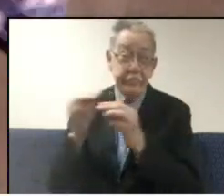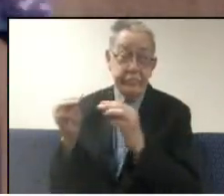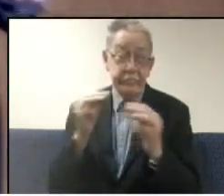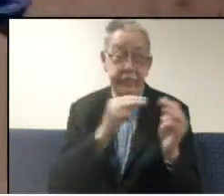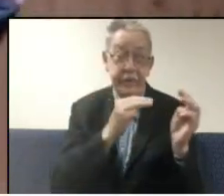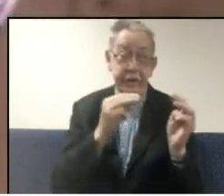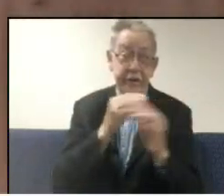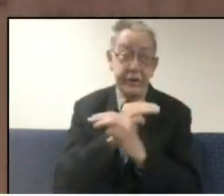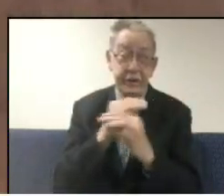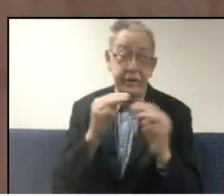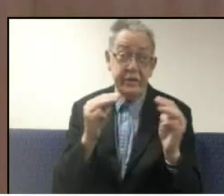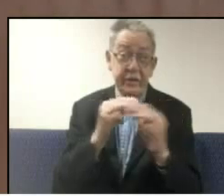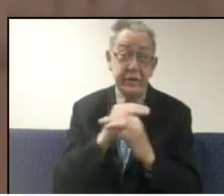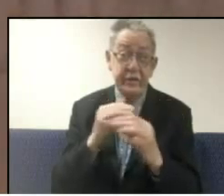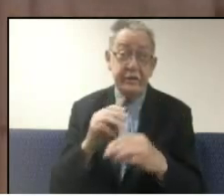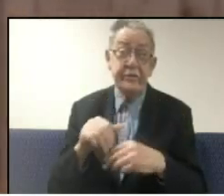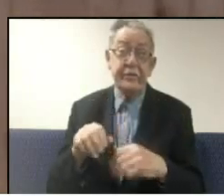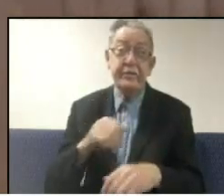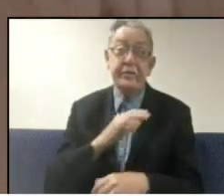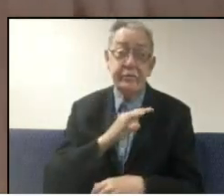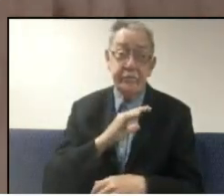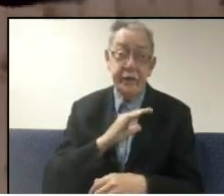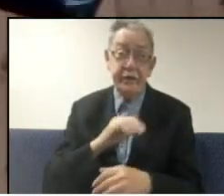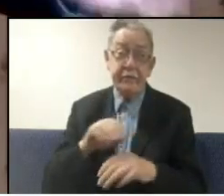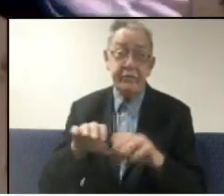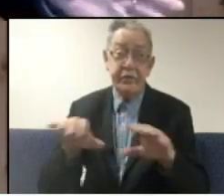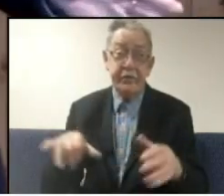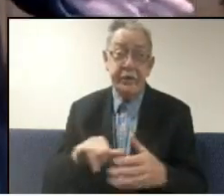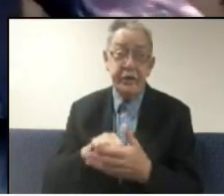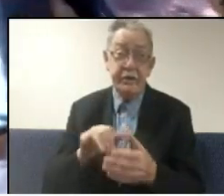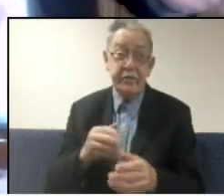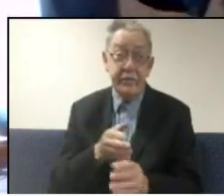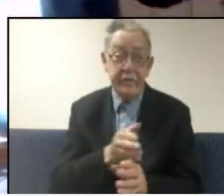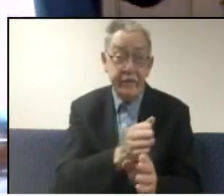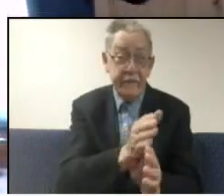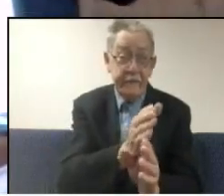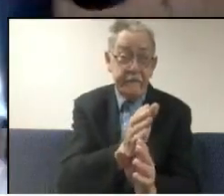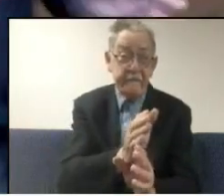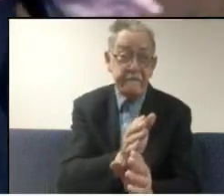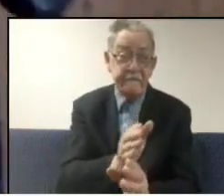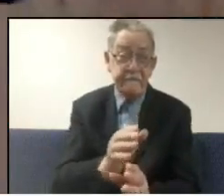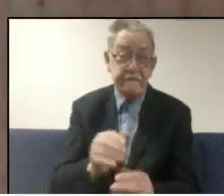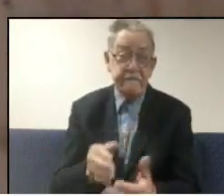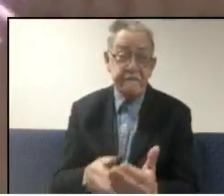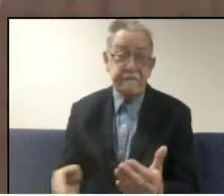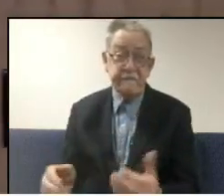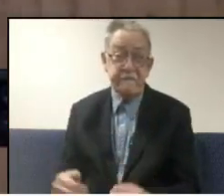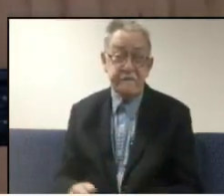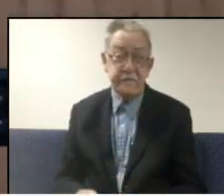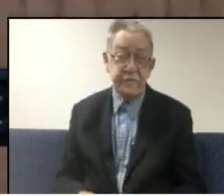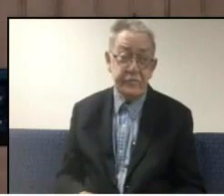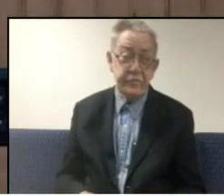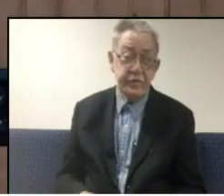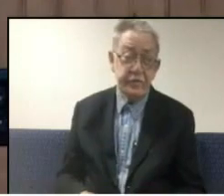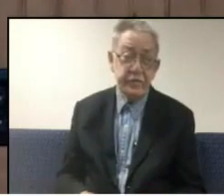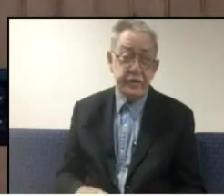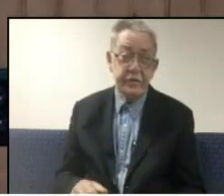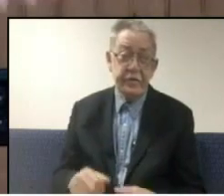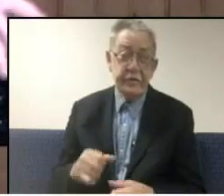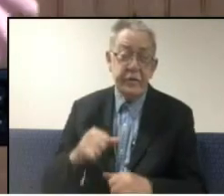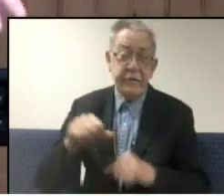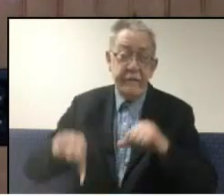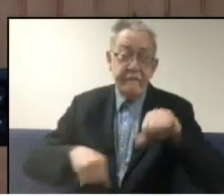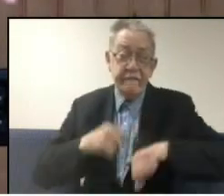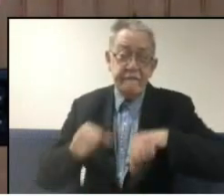those, but I knew if there was anything that was my career, was to do something in math, something in science, translate that